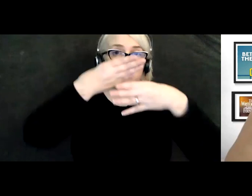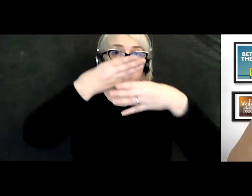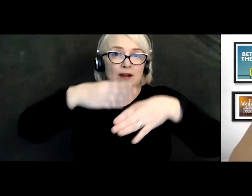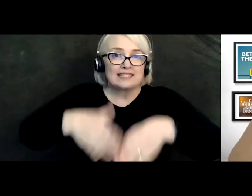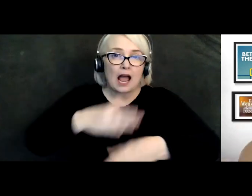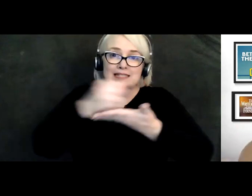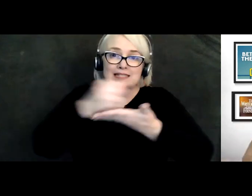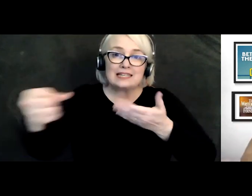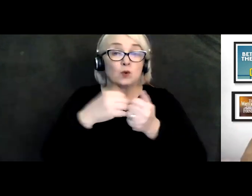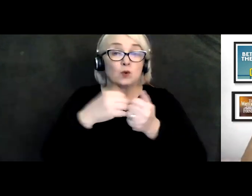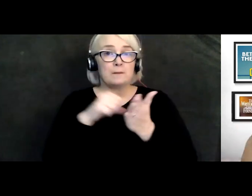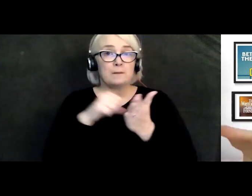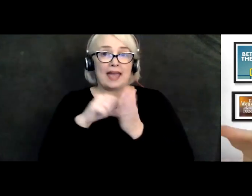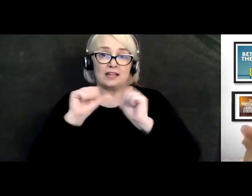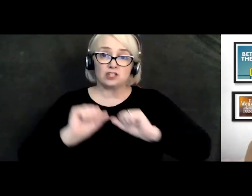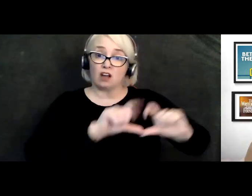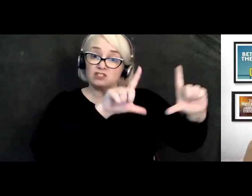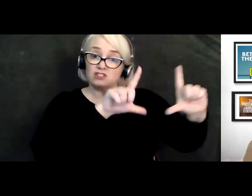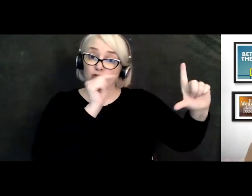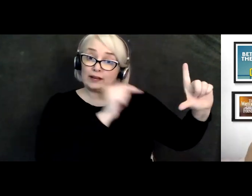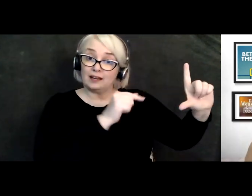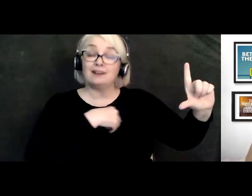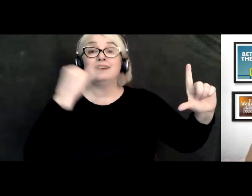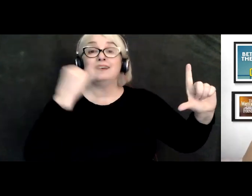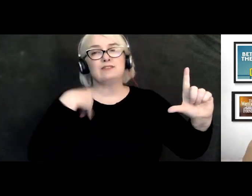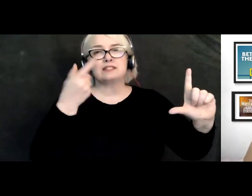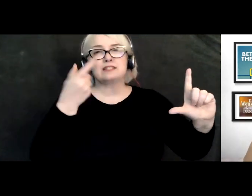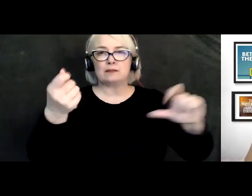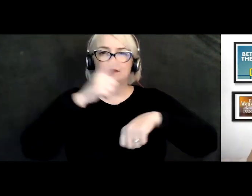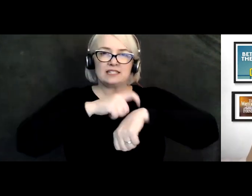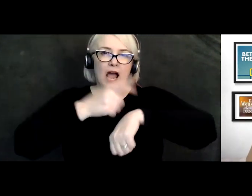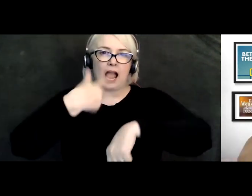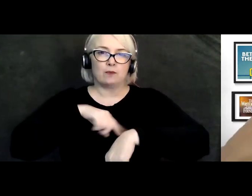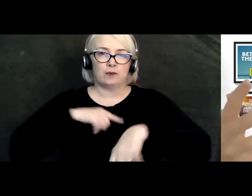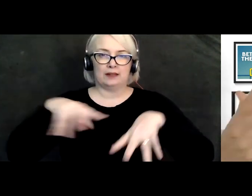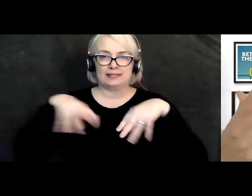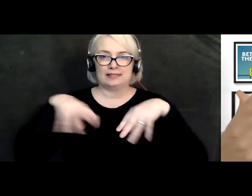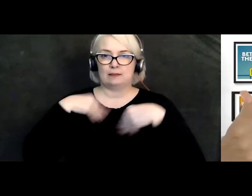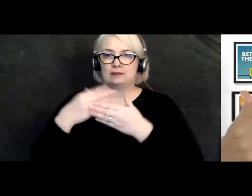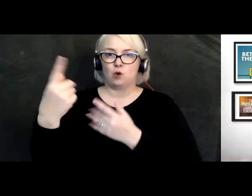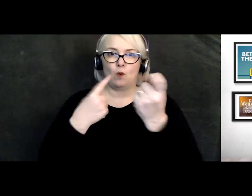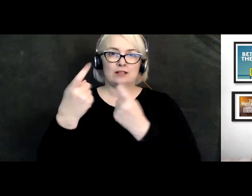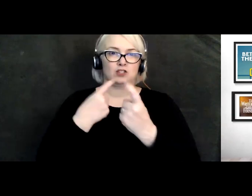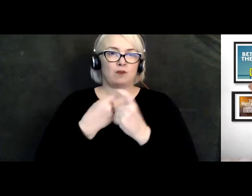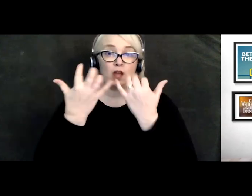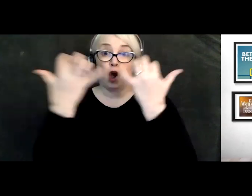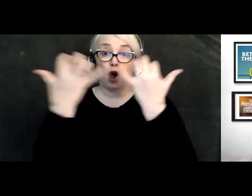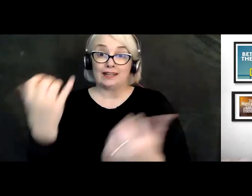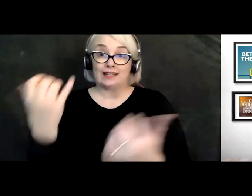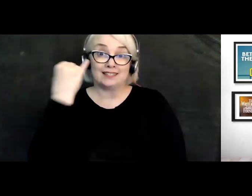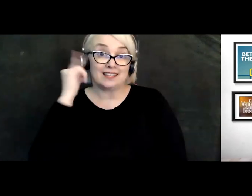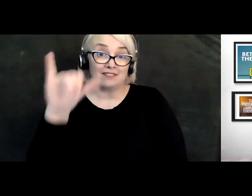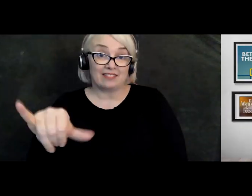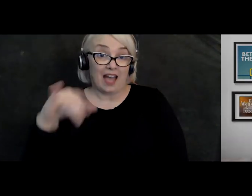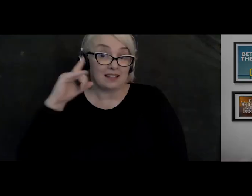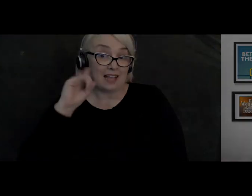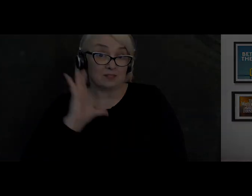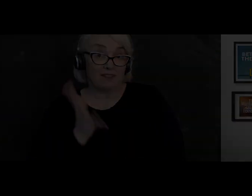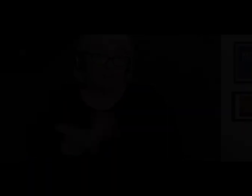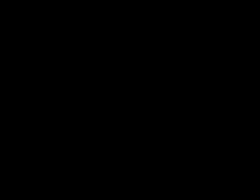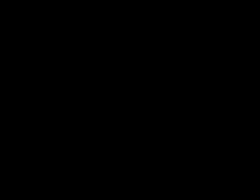pages on screen. And if there's a little bit of time, we'll take some audience questions. So if that sounds good, we can go ahead and roll those clips.